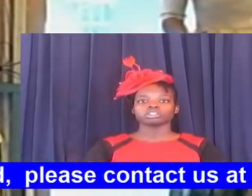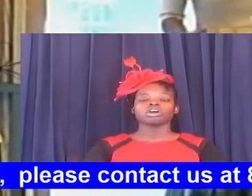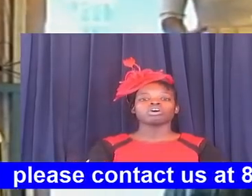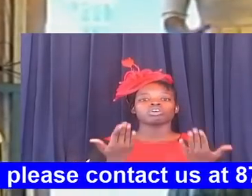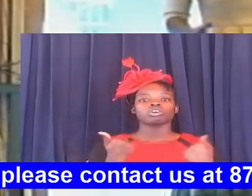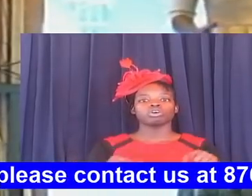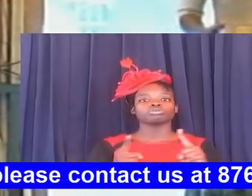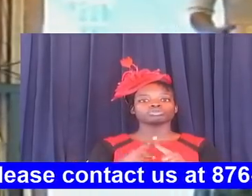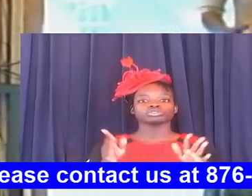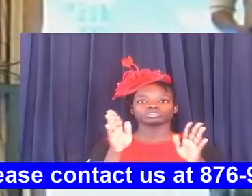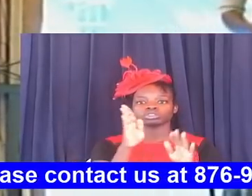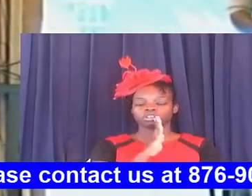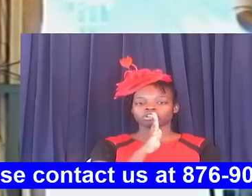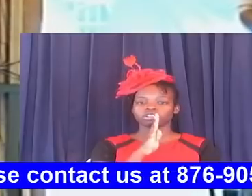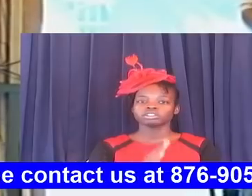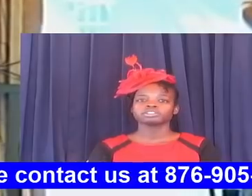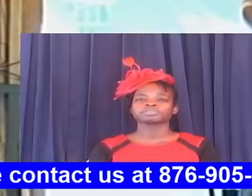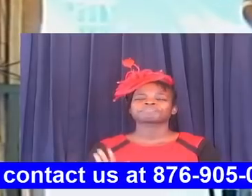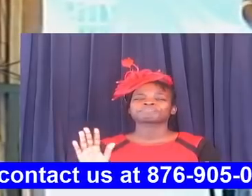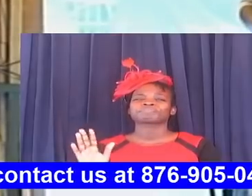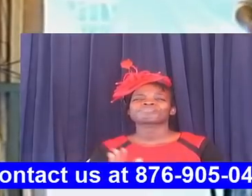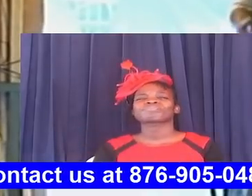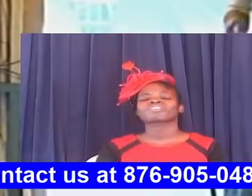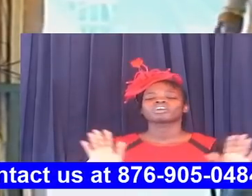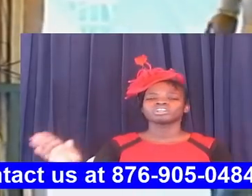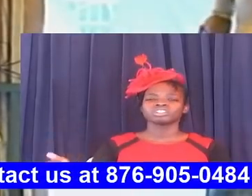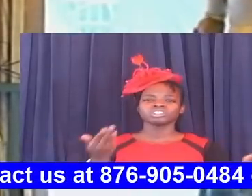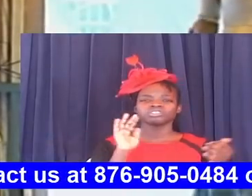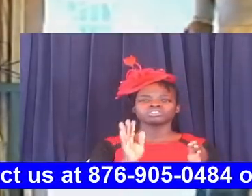No more, just bow your head, close your eyes.